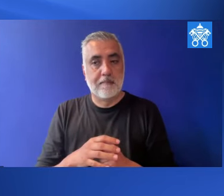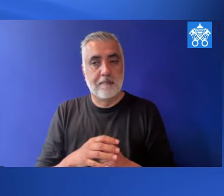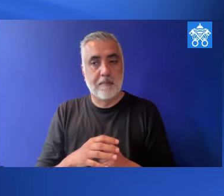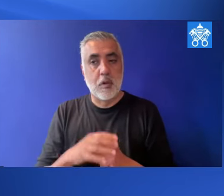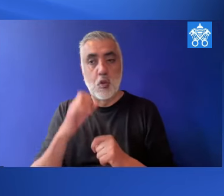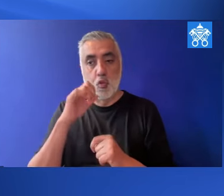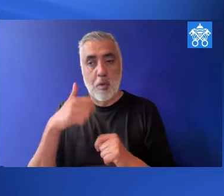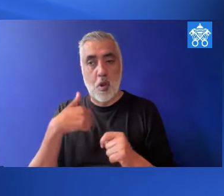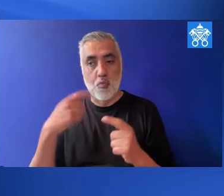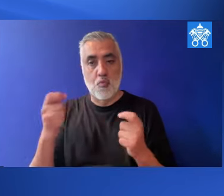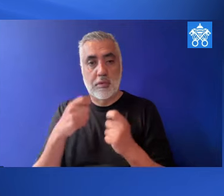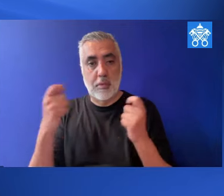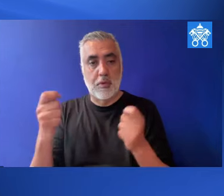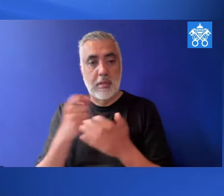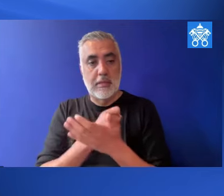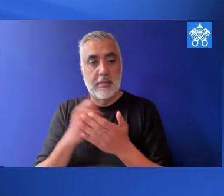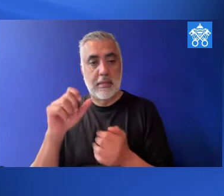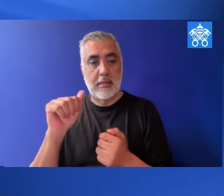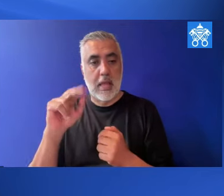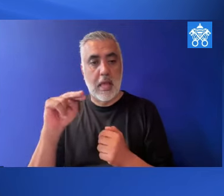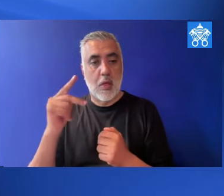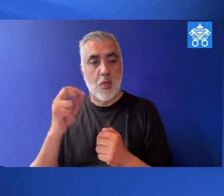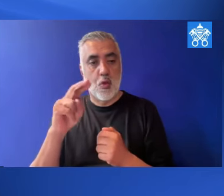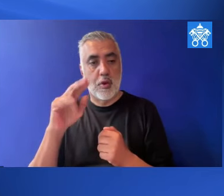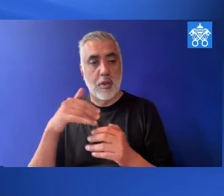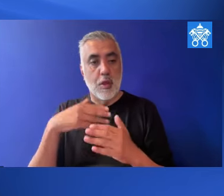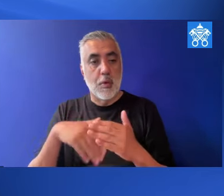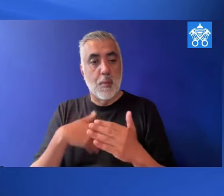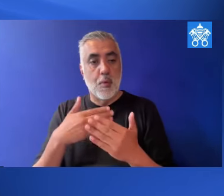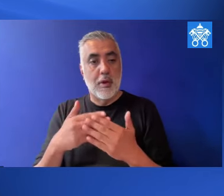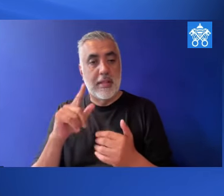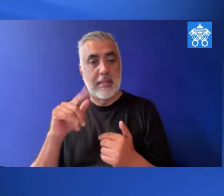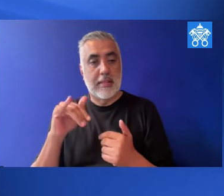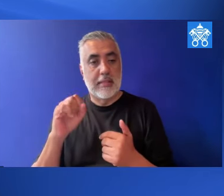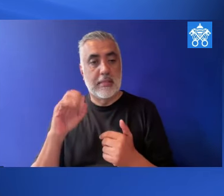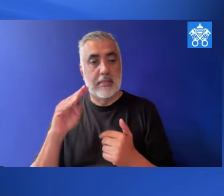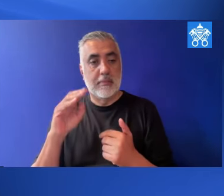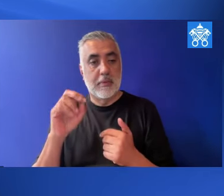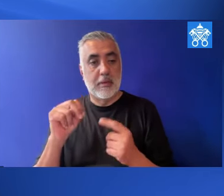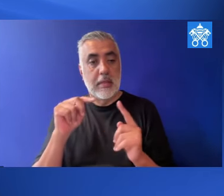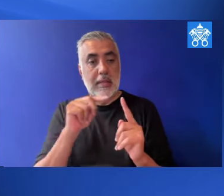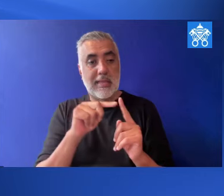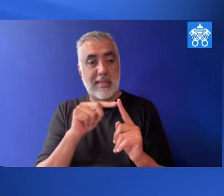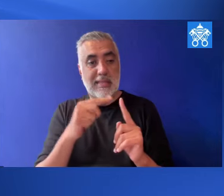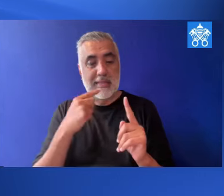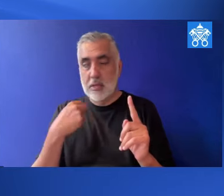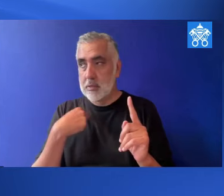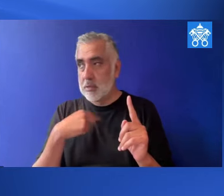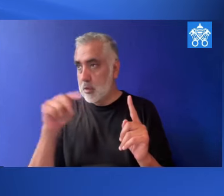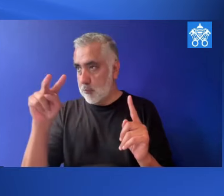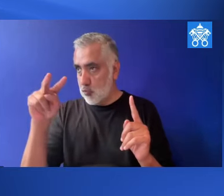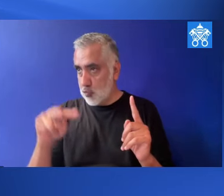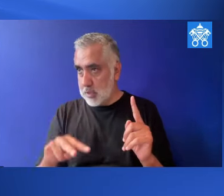Tomorrow we will celebrate Saint Anthony, who was born in Lisbon, and who tells us, if you read